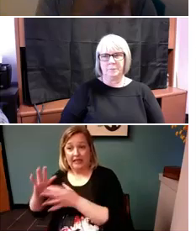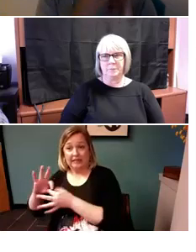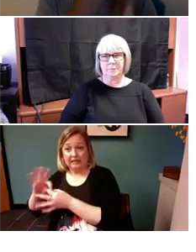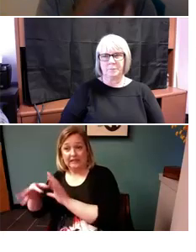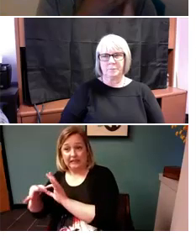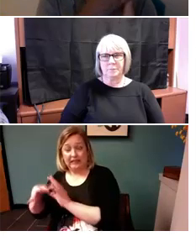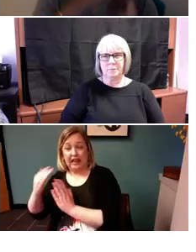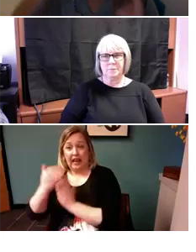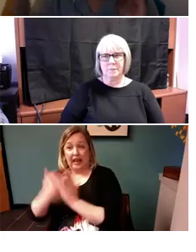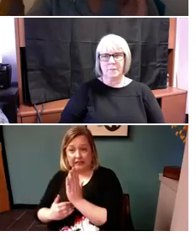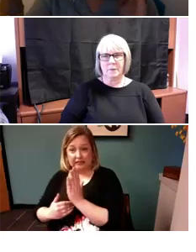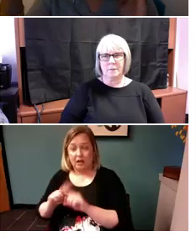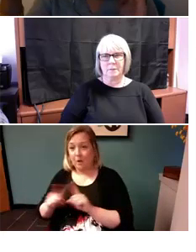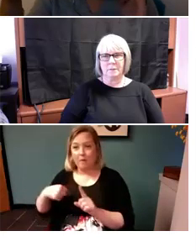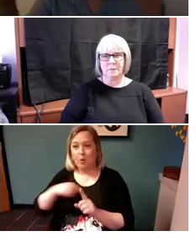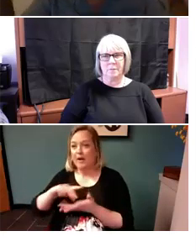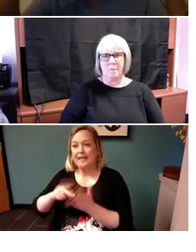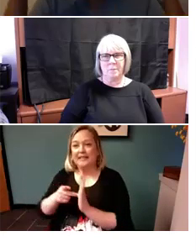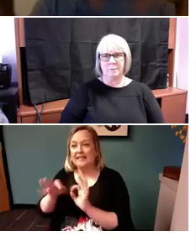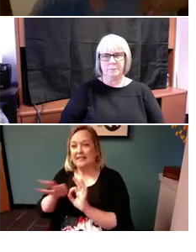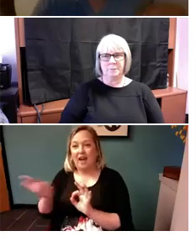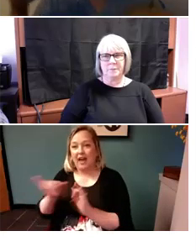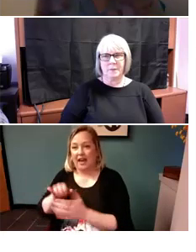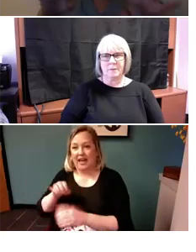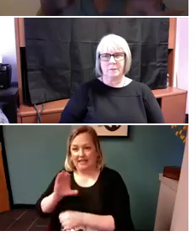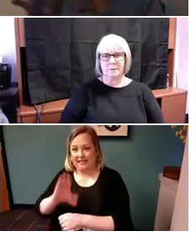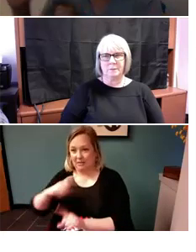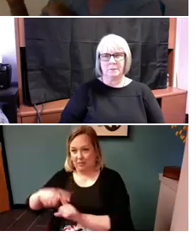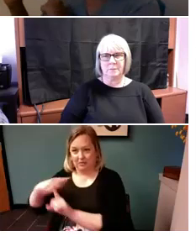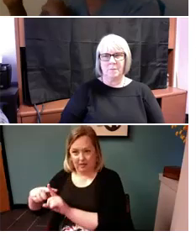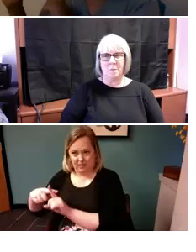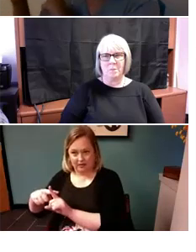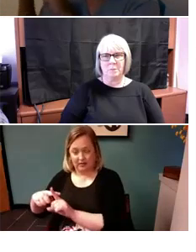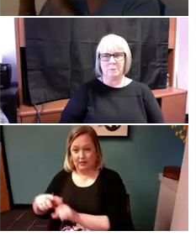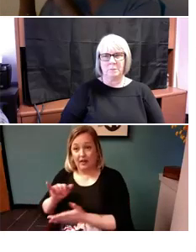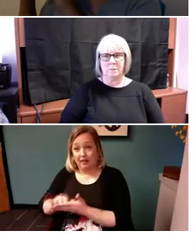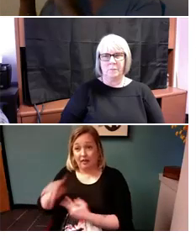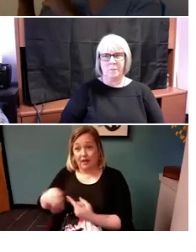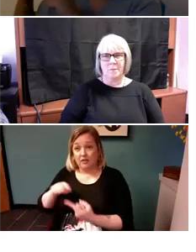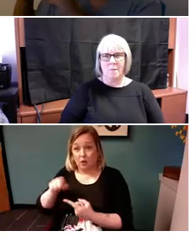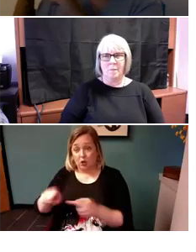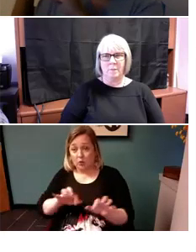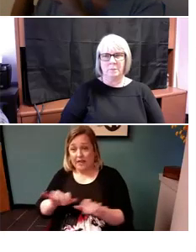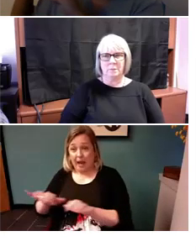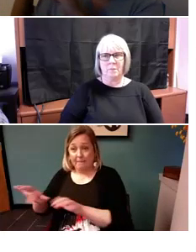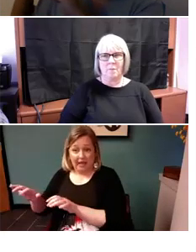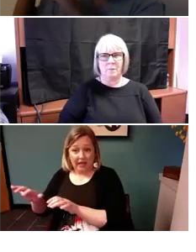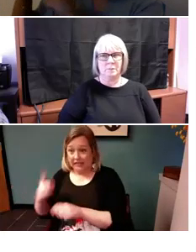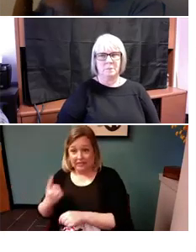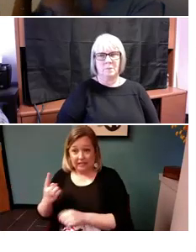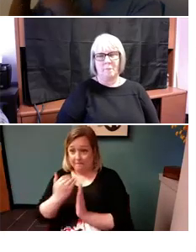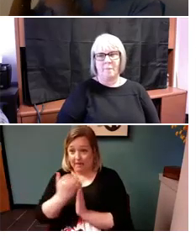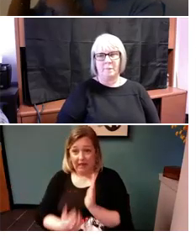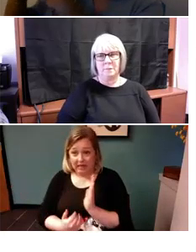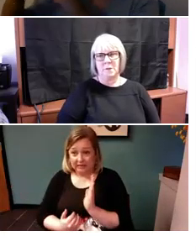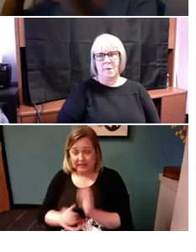C++, so we basically represent a linked list, and that is when you type in a list, essentially that is the